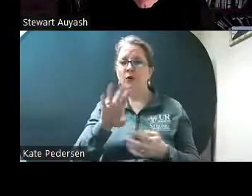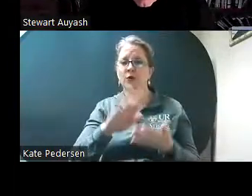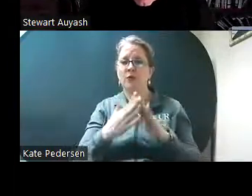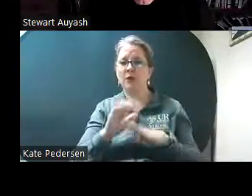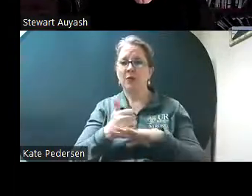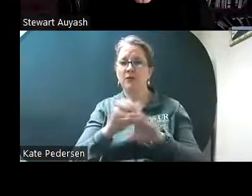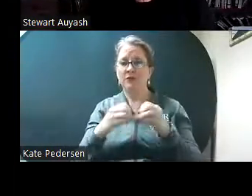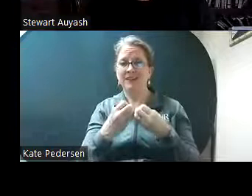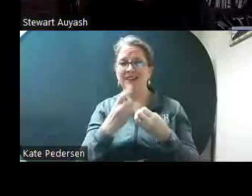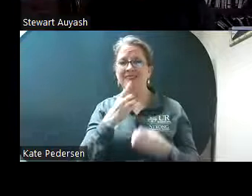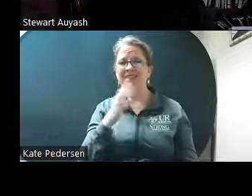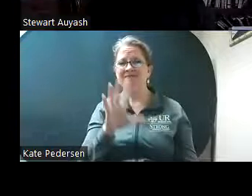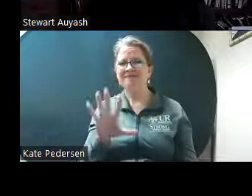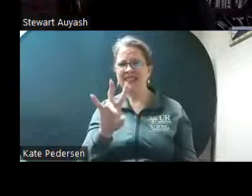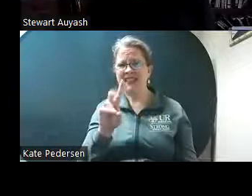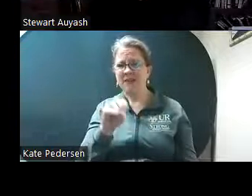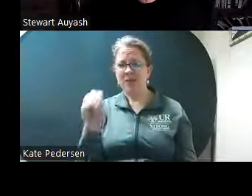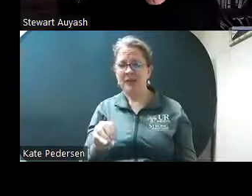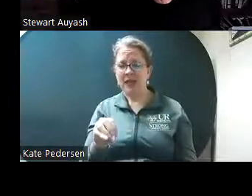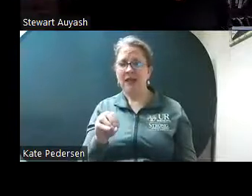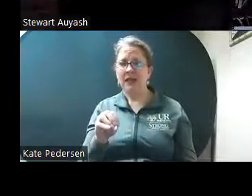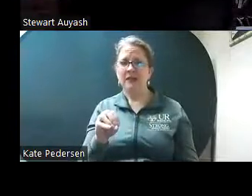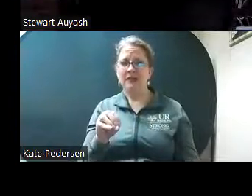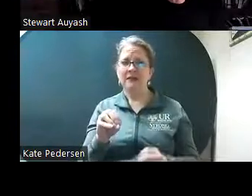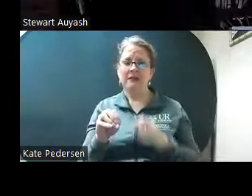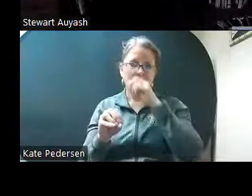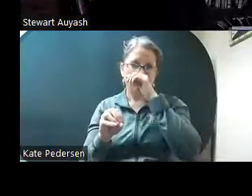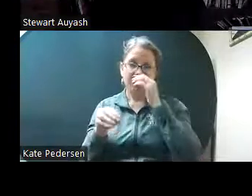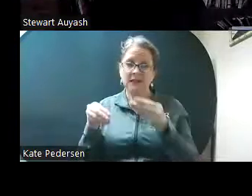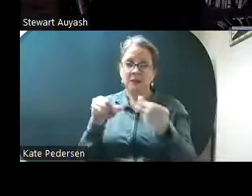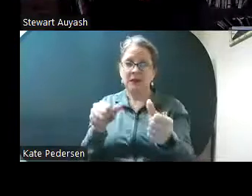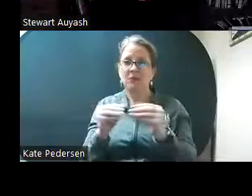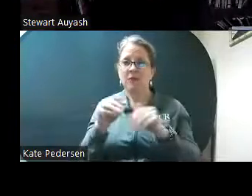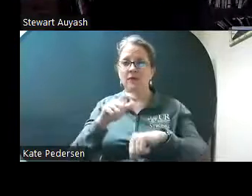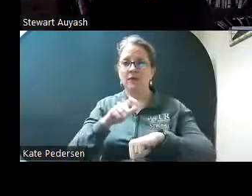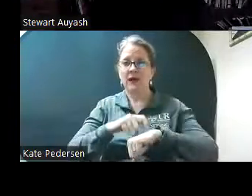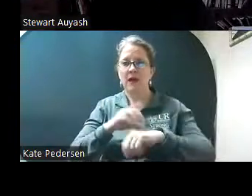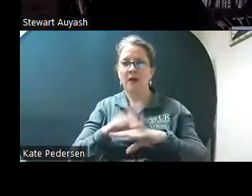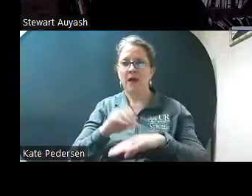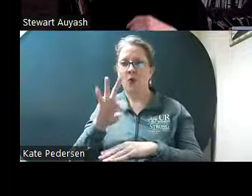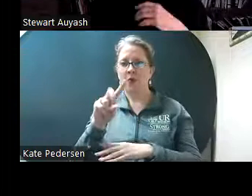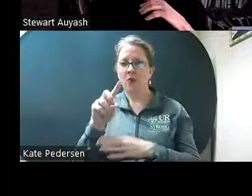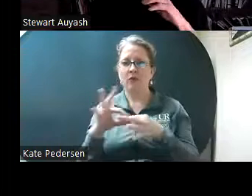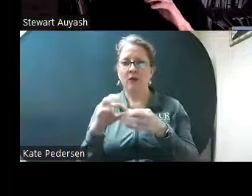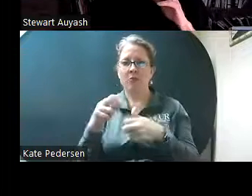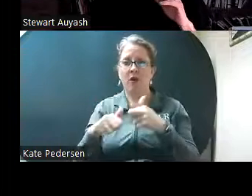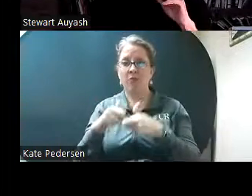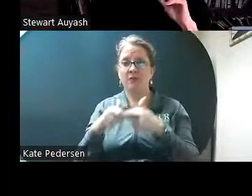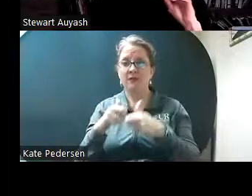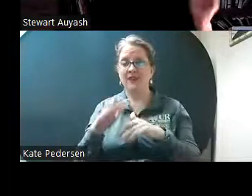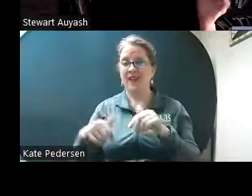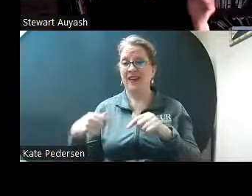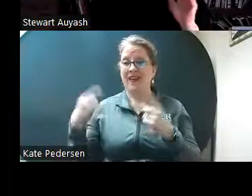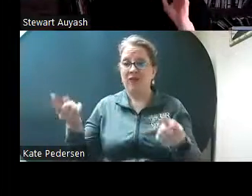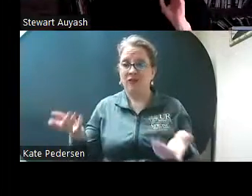70% of the people who work there said they're spending more time on opioid-related problems than ever before, and